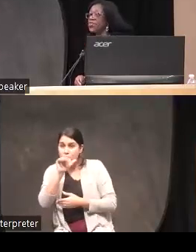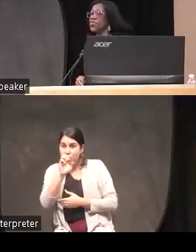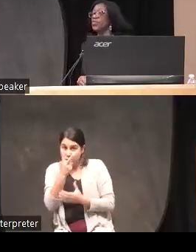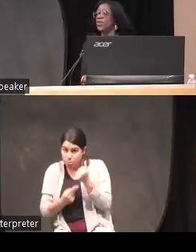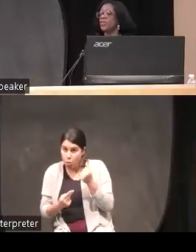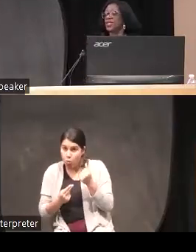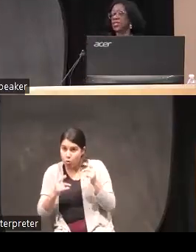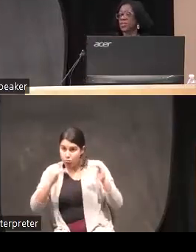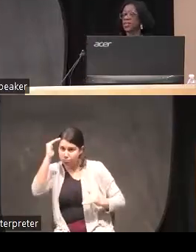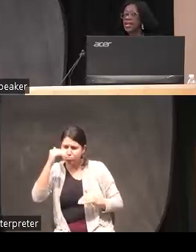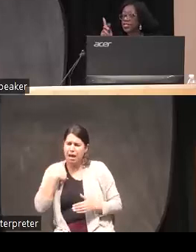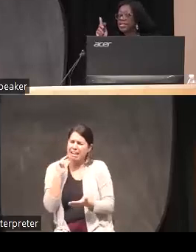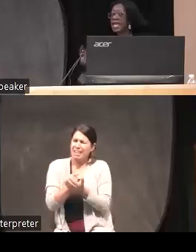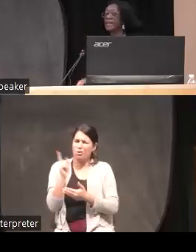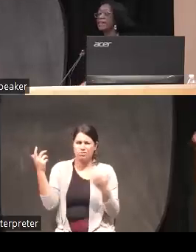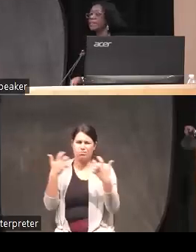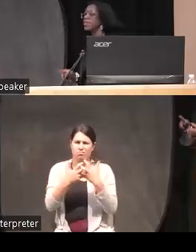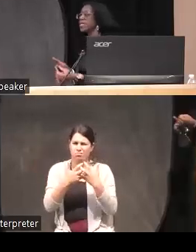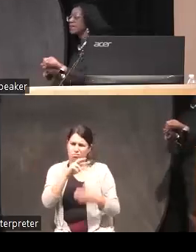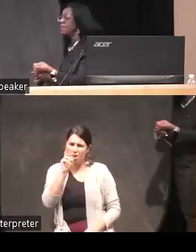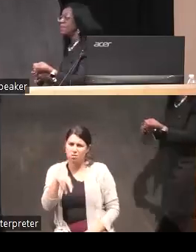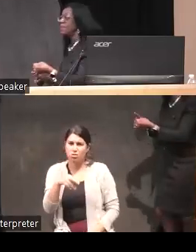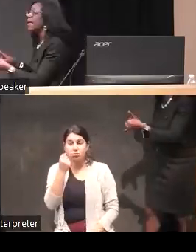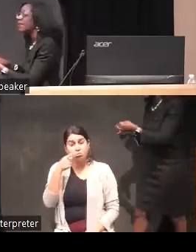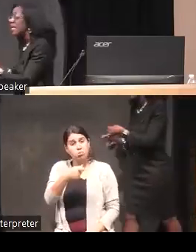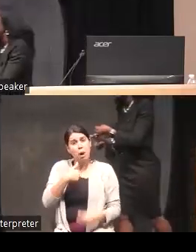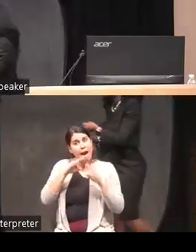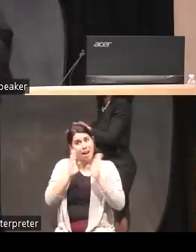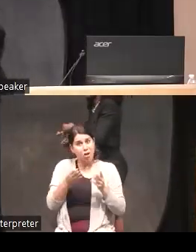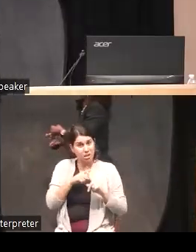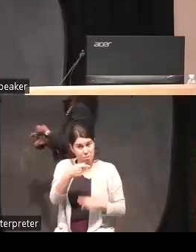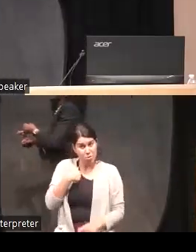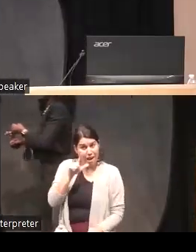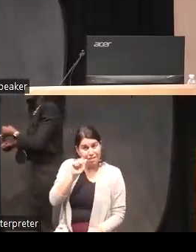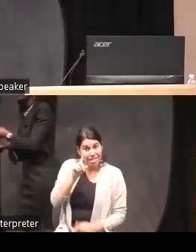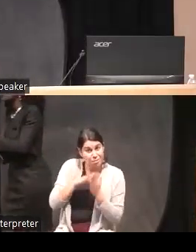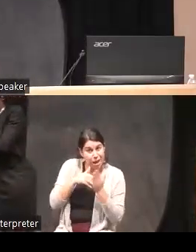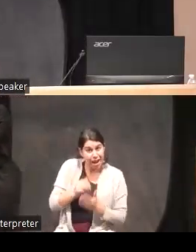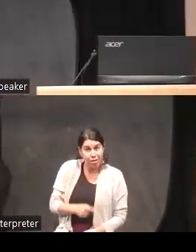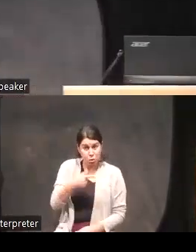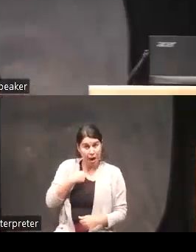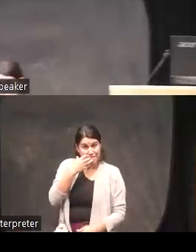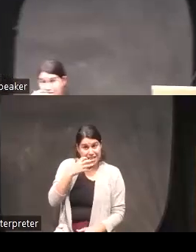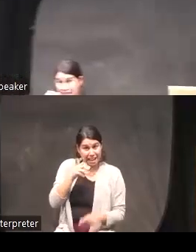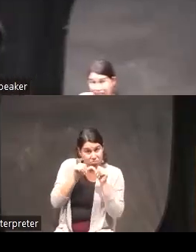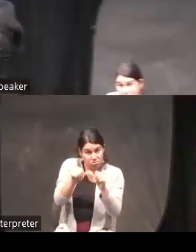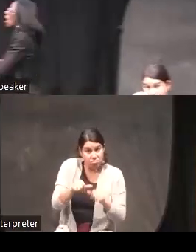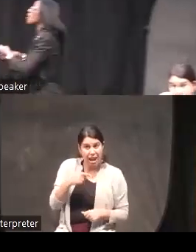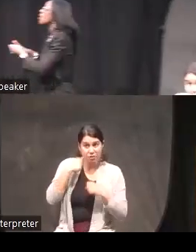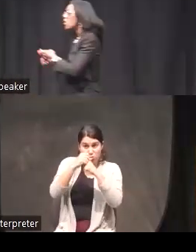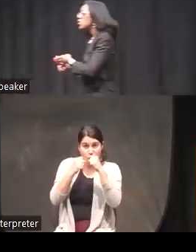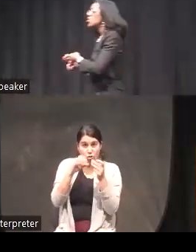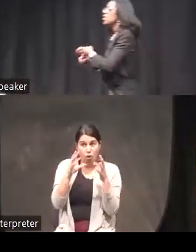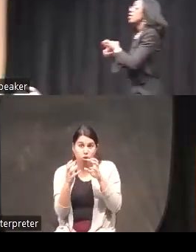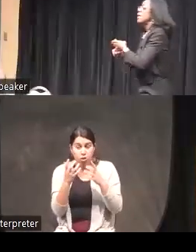that's true in Rochester. Not just that they have housing, but do they have lead paint? Do they have heat consistently, right? Are there structural defects? Are